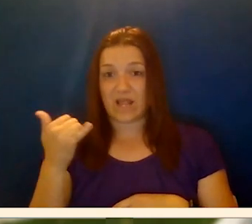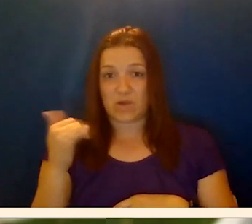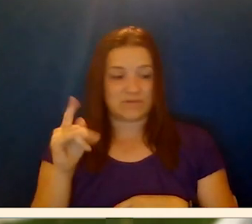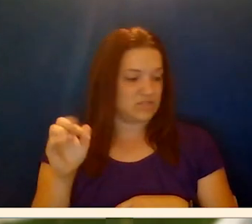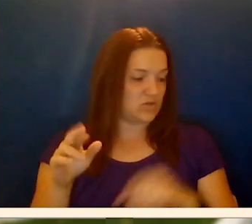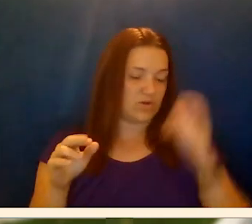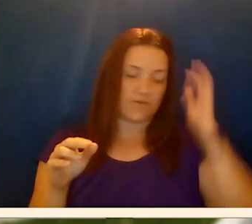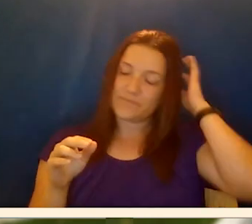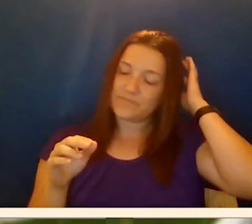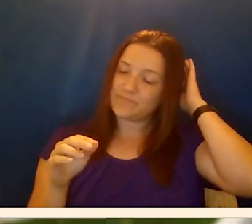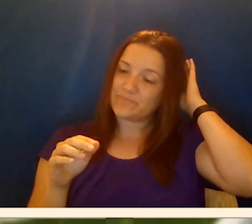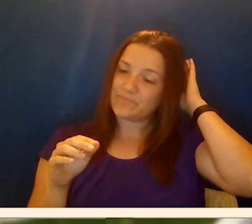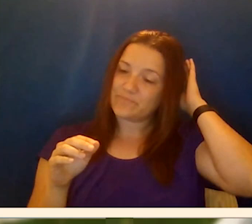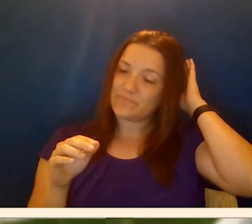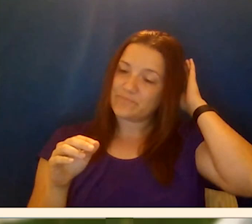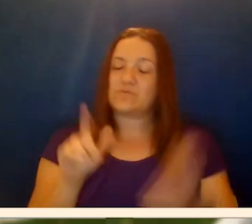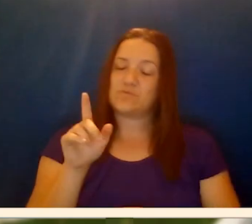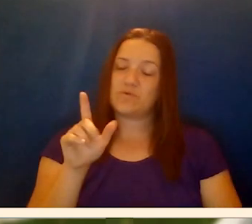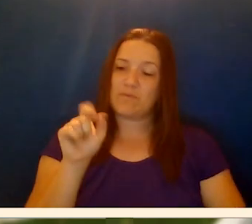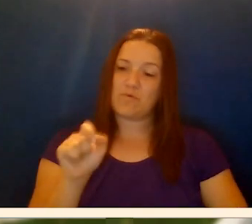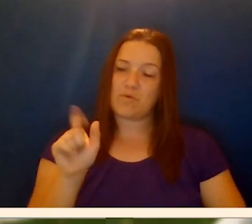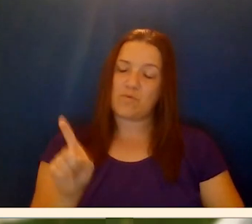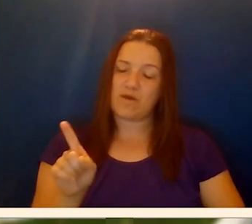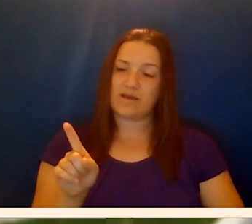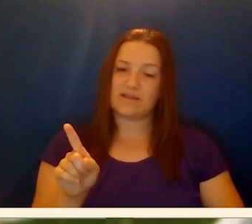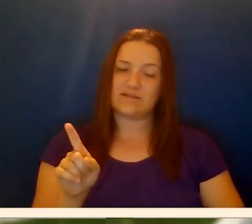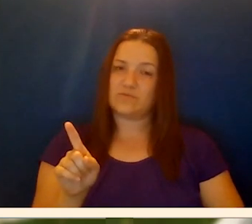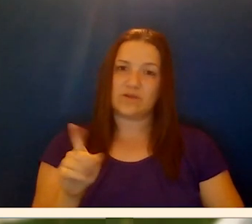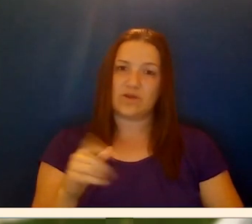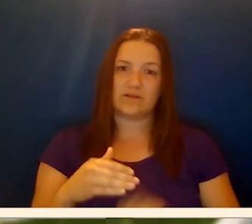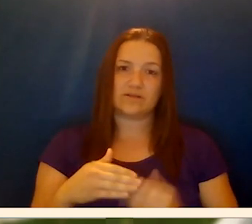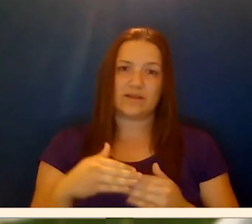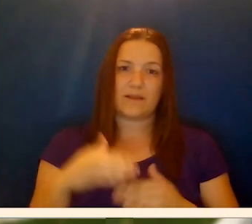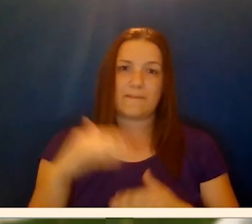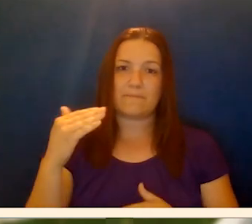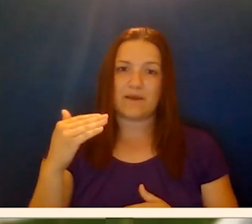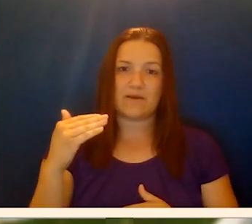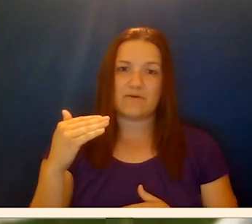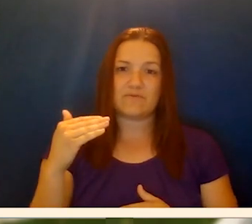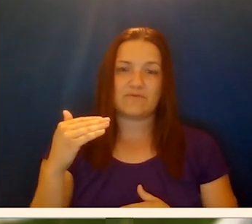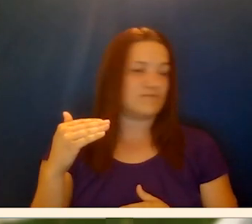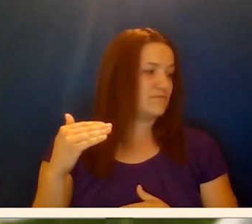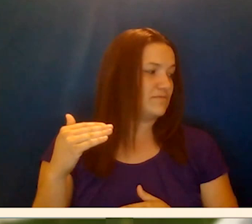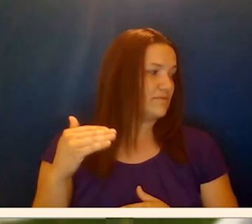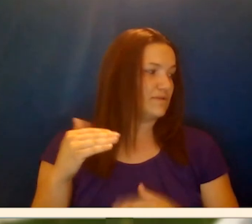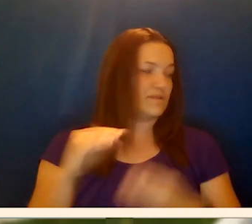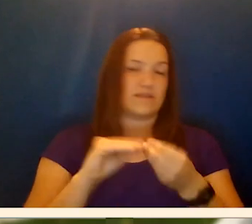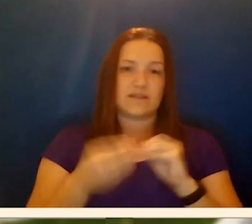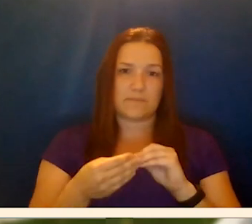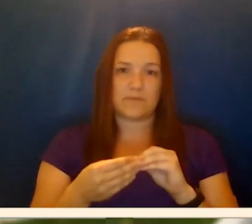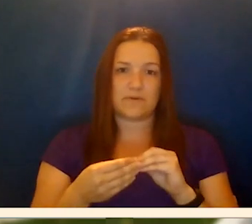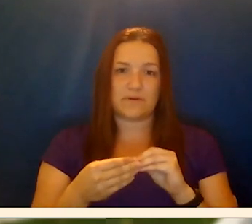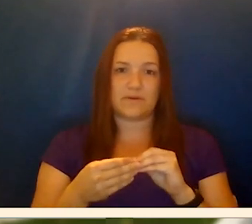tiers. So at 21.1, we were well above, probably twice as the number to